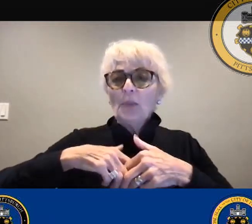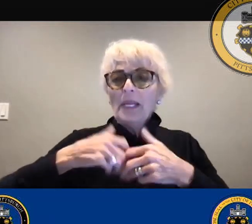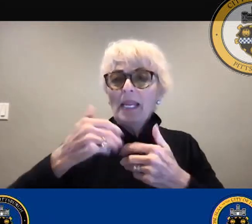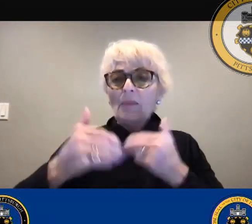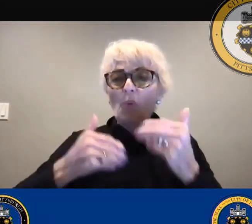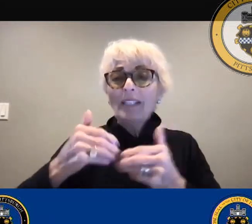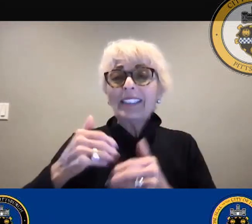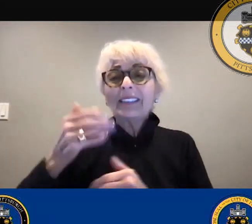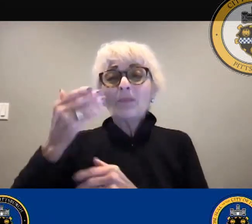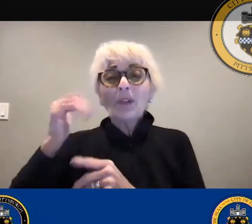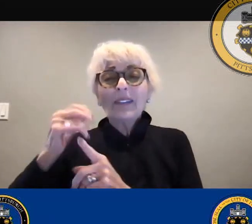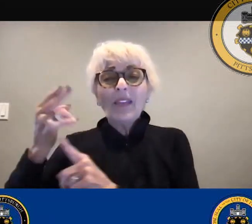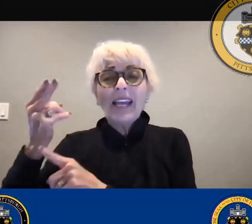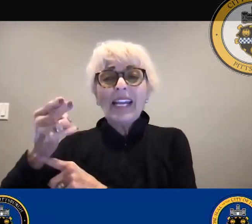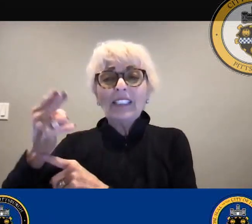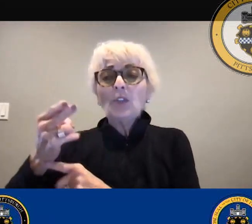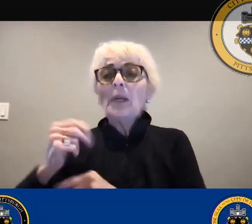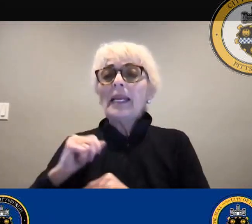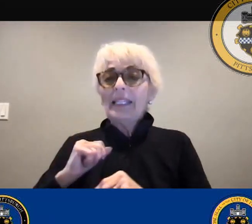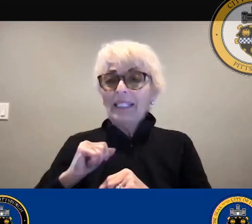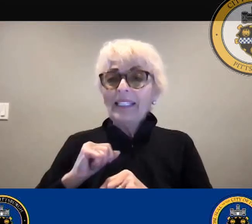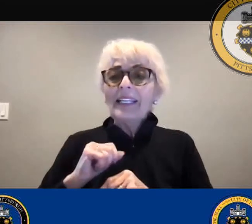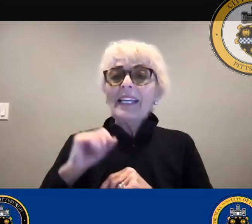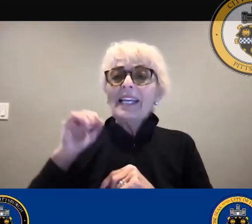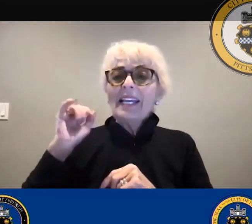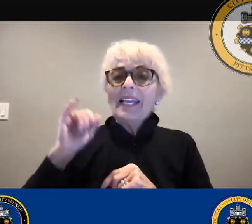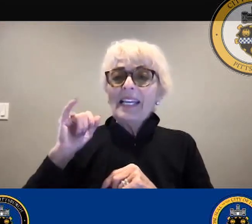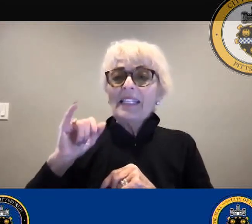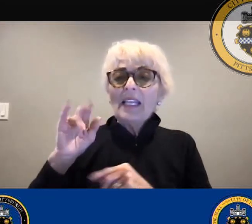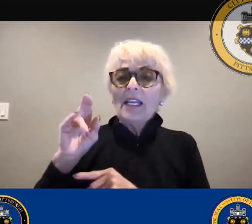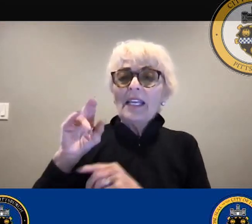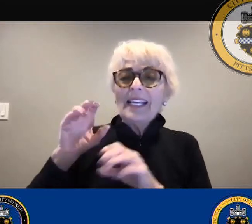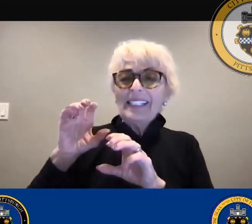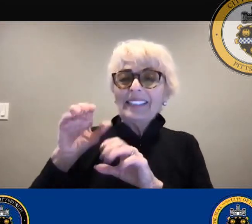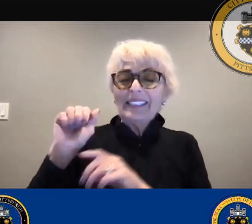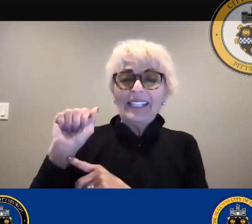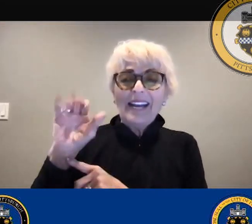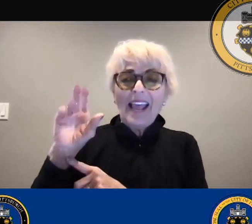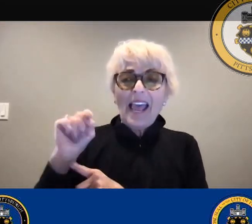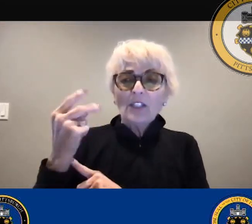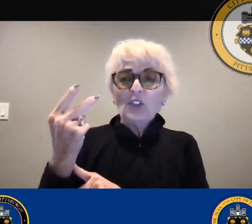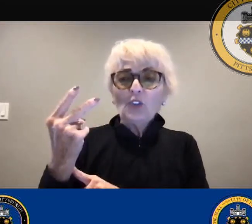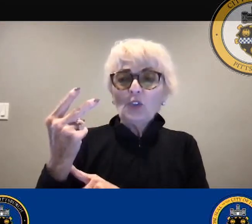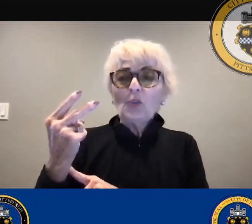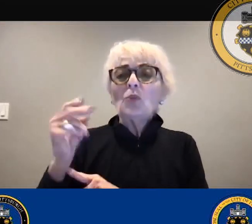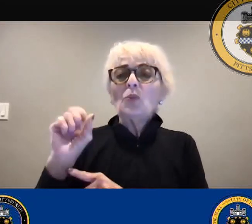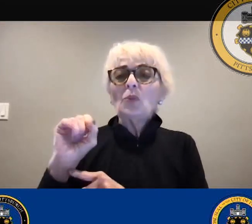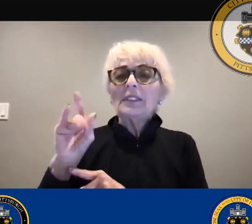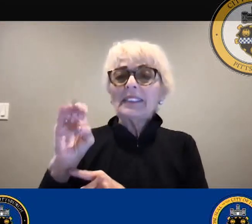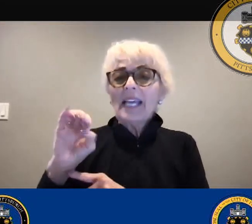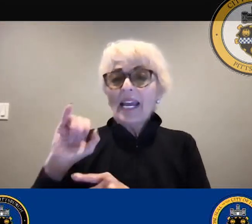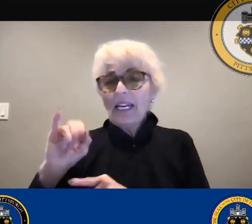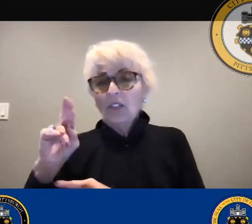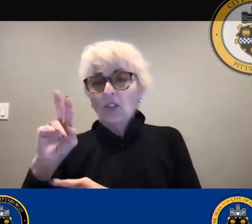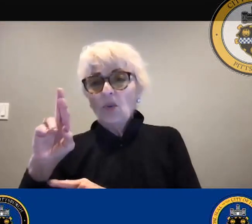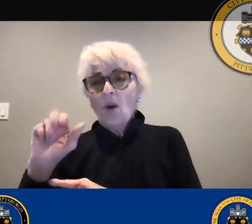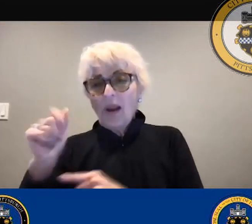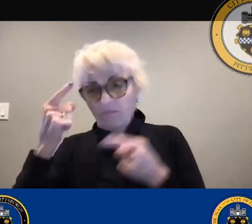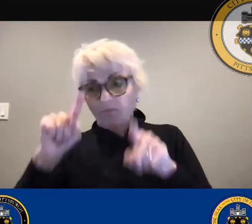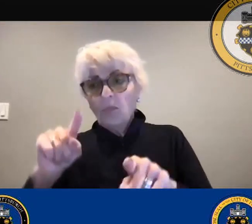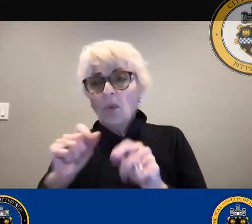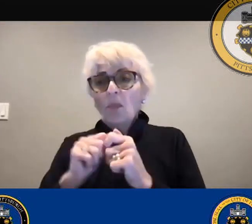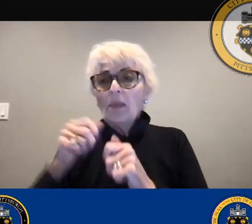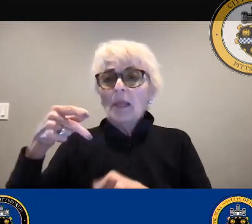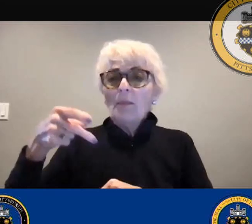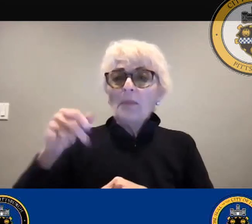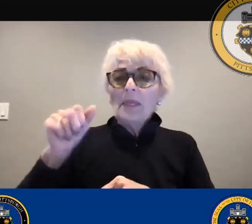is currently an Act 2 site, and the URA is under consent order and agreement with the